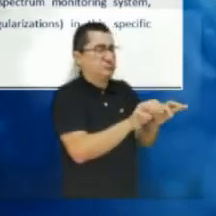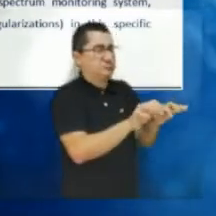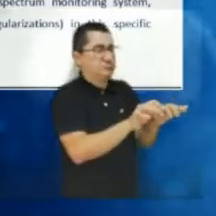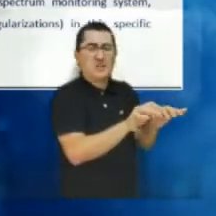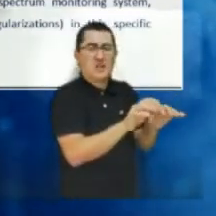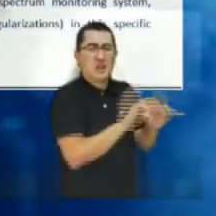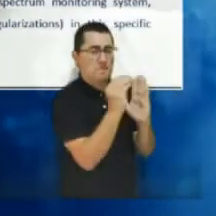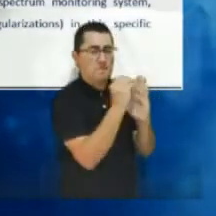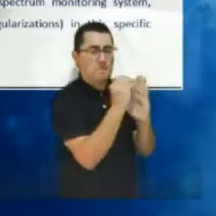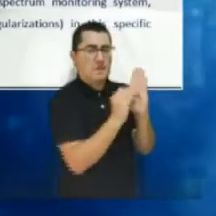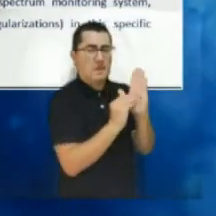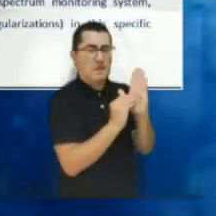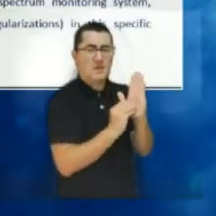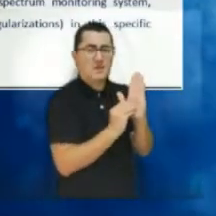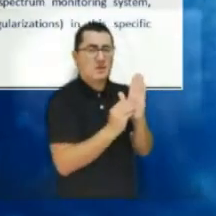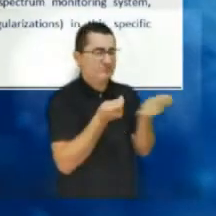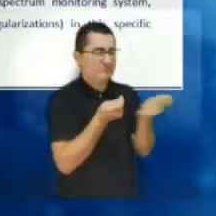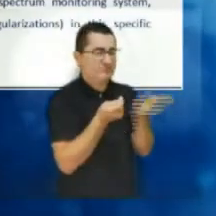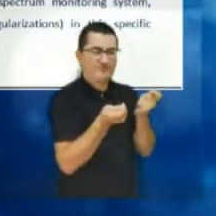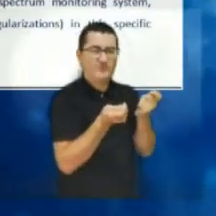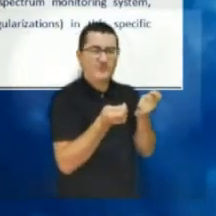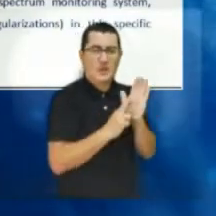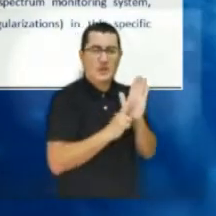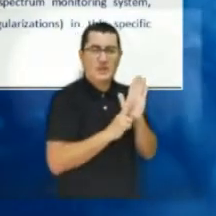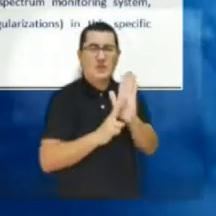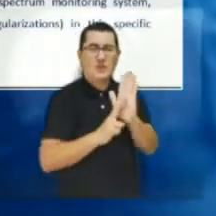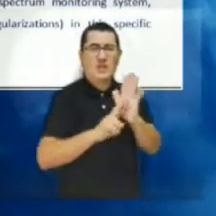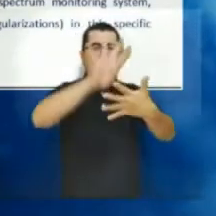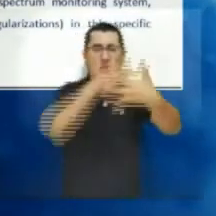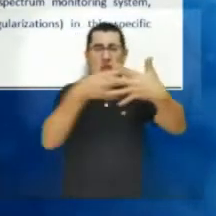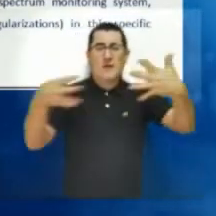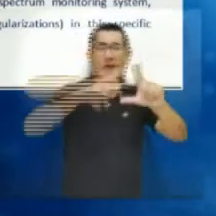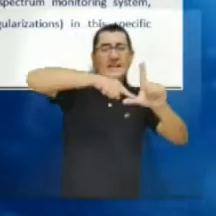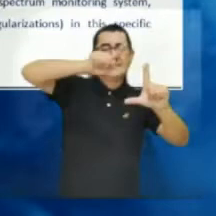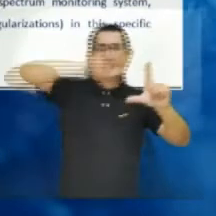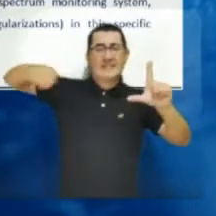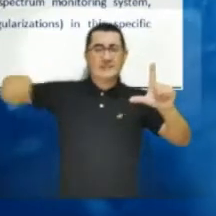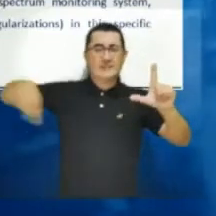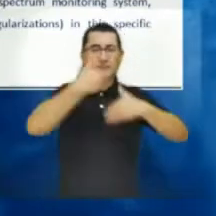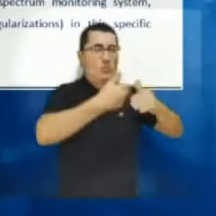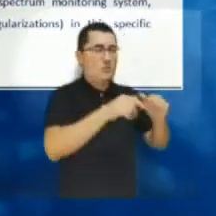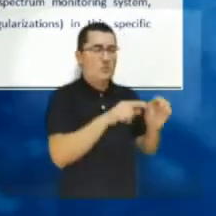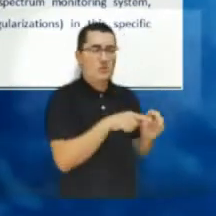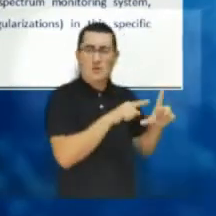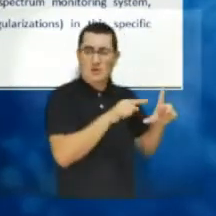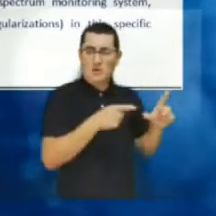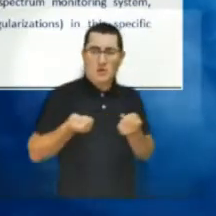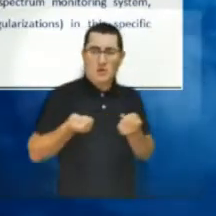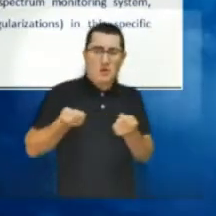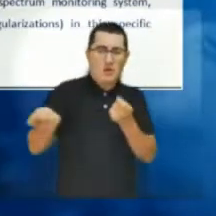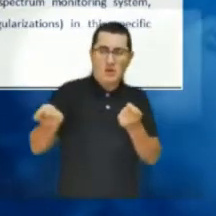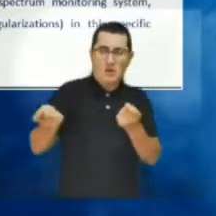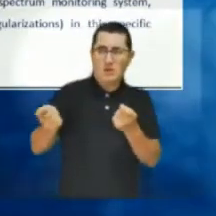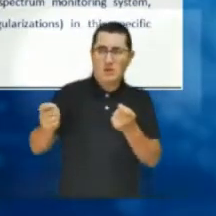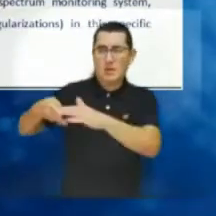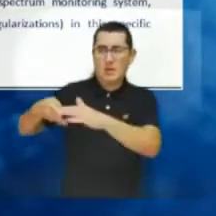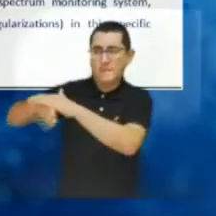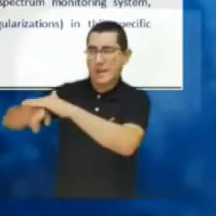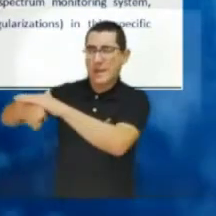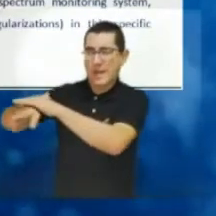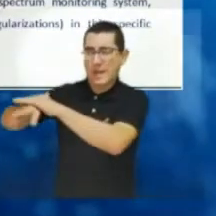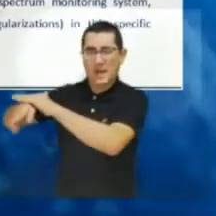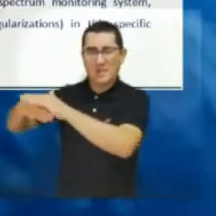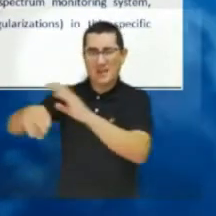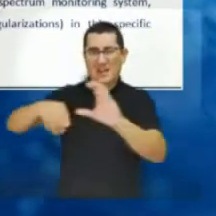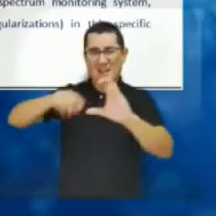control and have access from this database to other database with the different